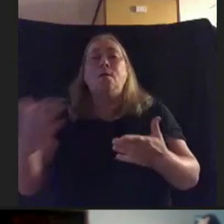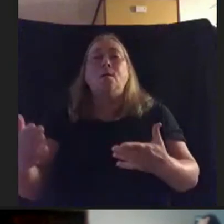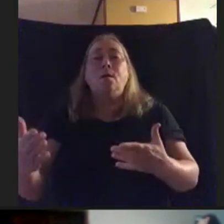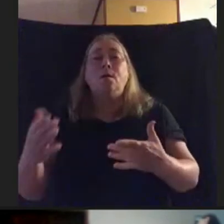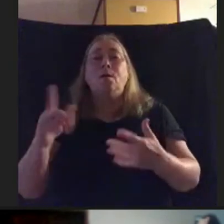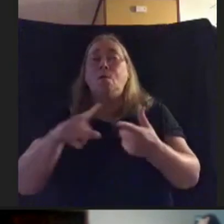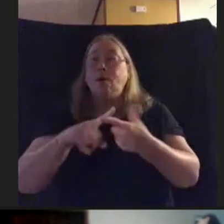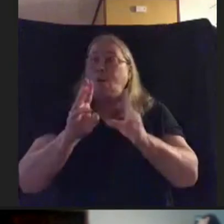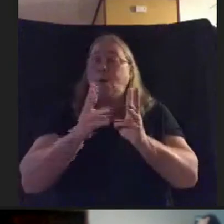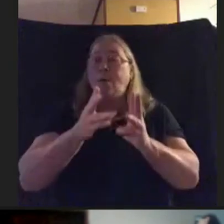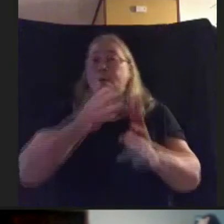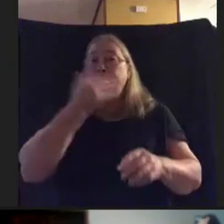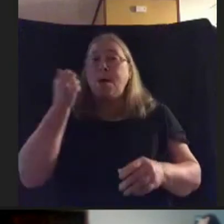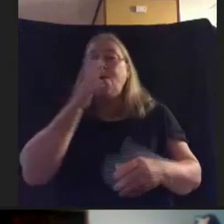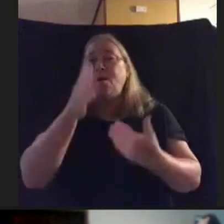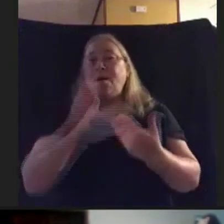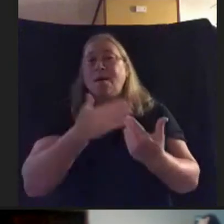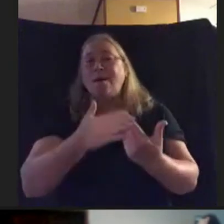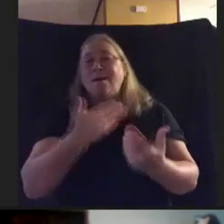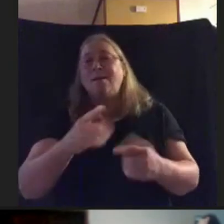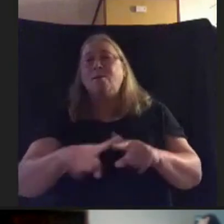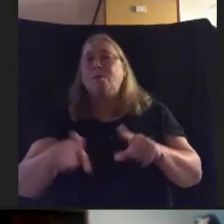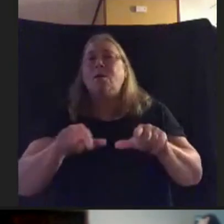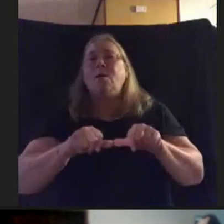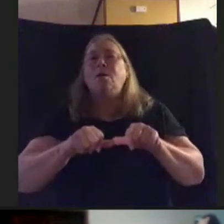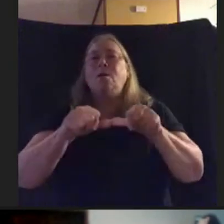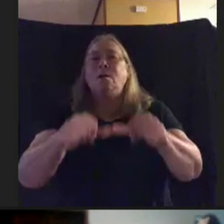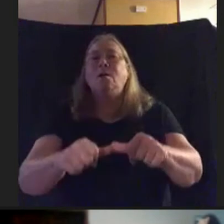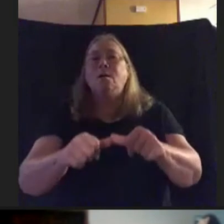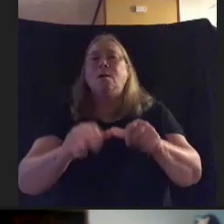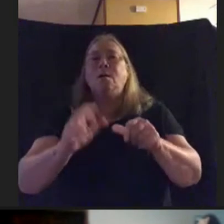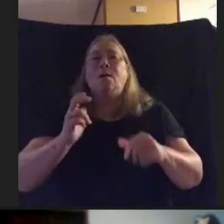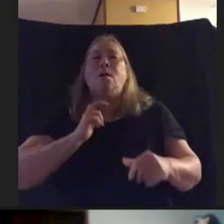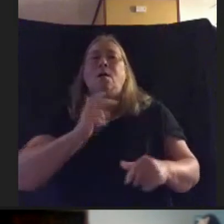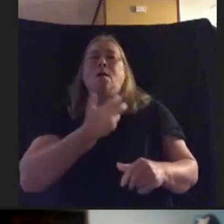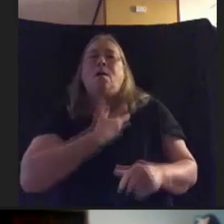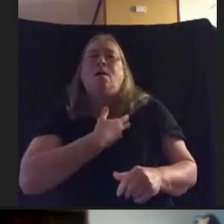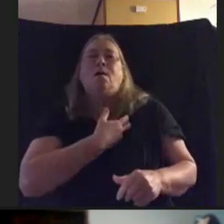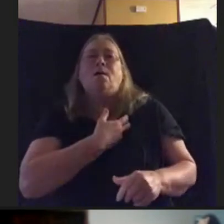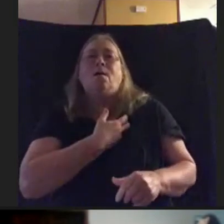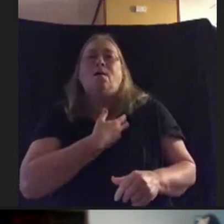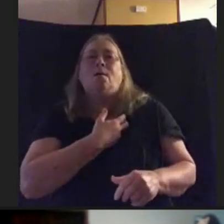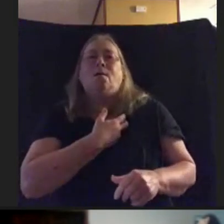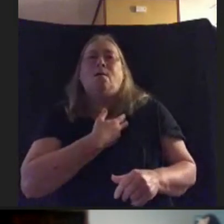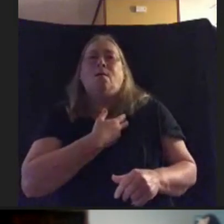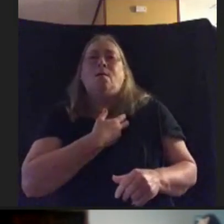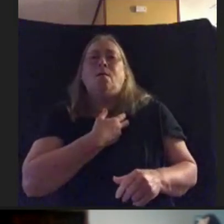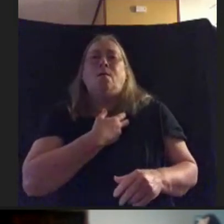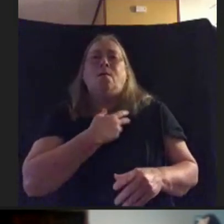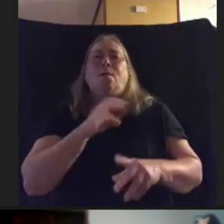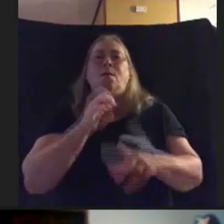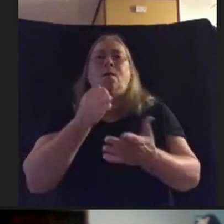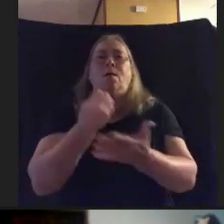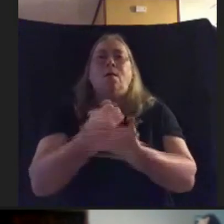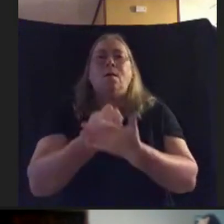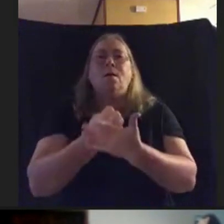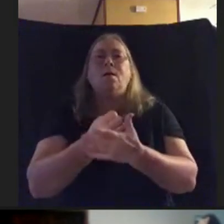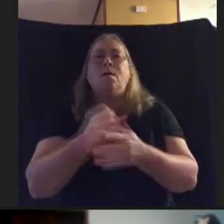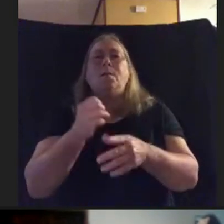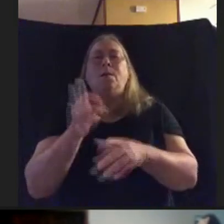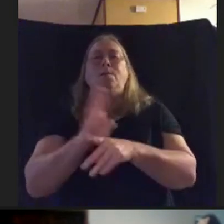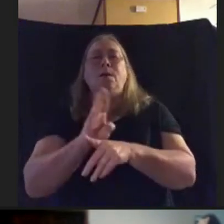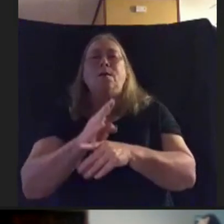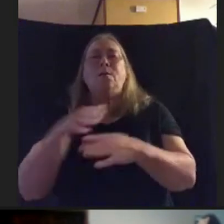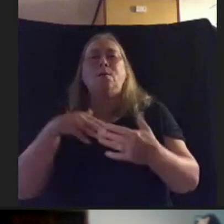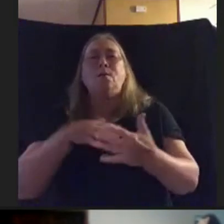easier. So let's just continue our sort of our business and economy a friendly approach, where we do